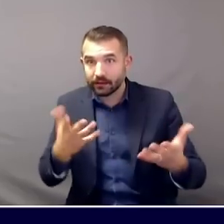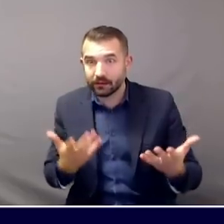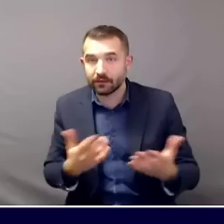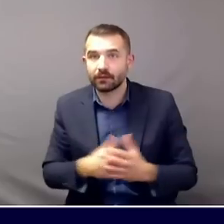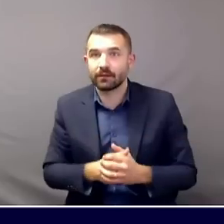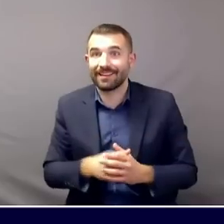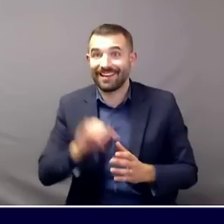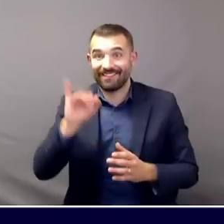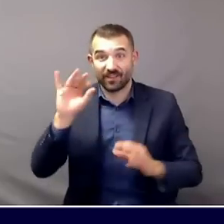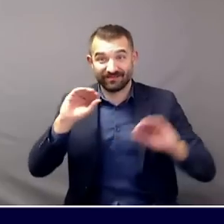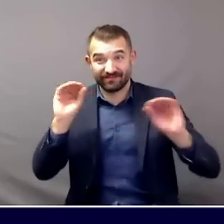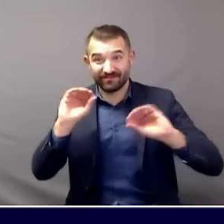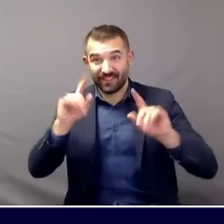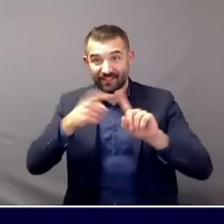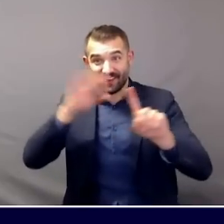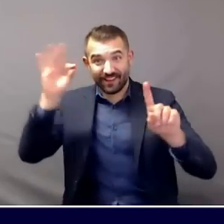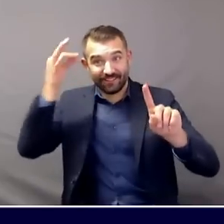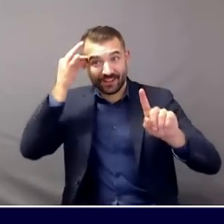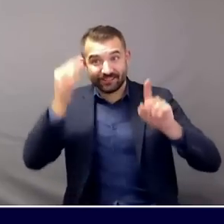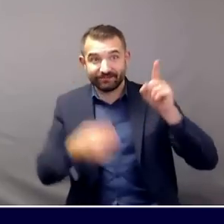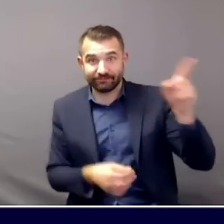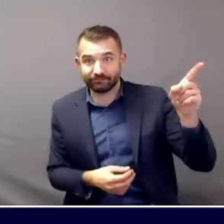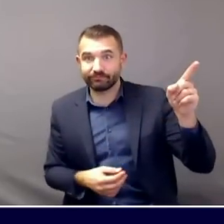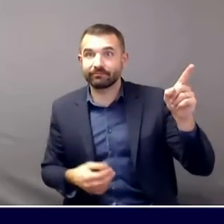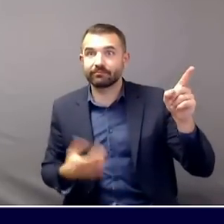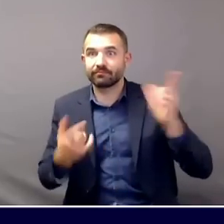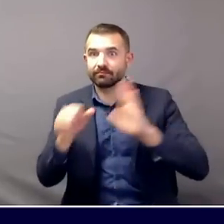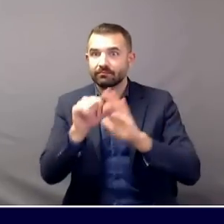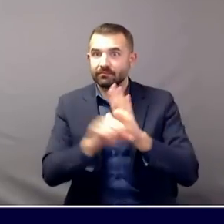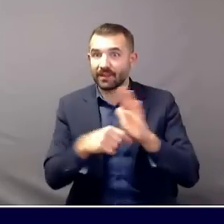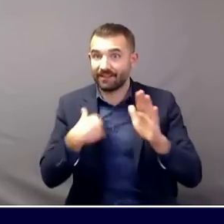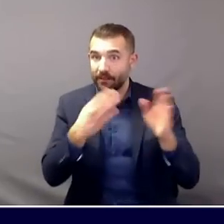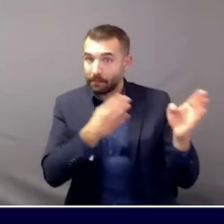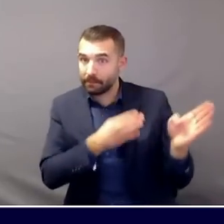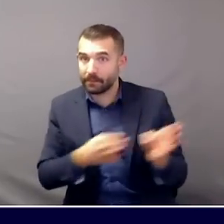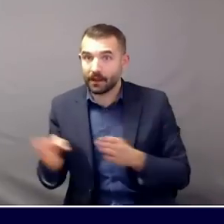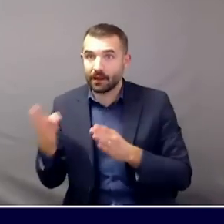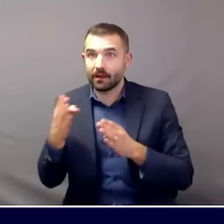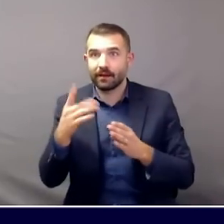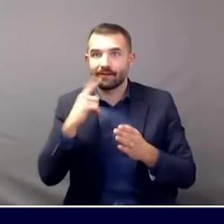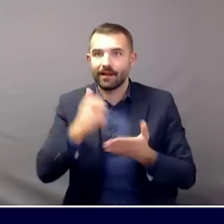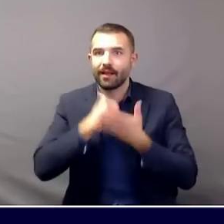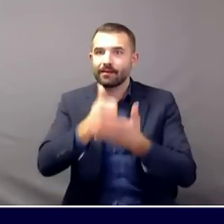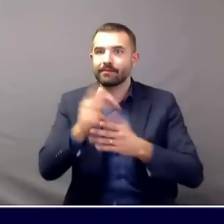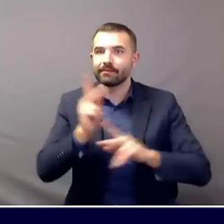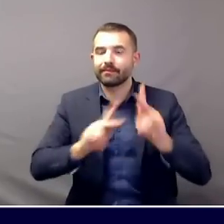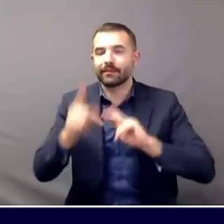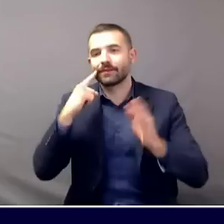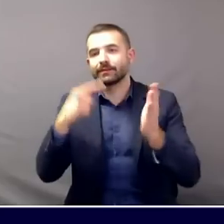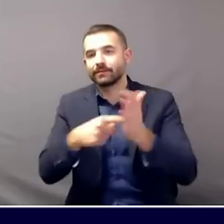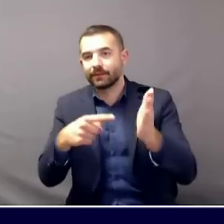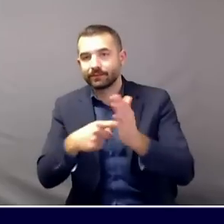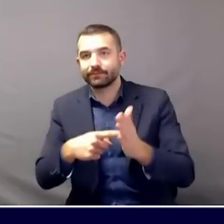in terms of rental protections, unemployment benefits, and other relief measures for those most at risk of falling through the cracks?